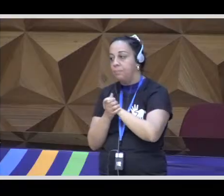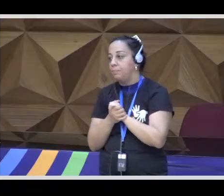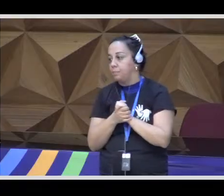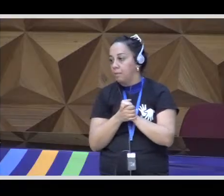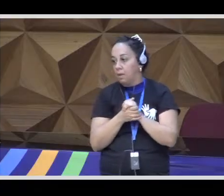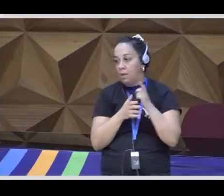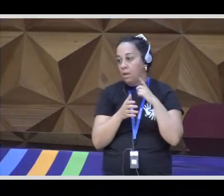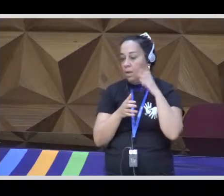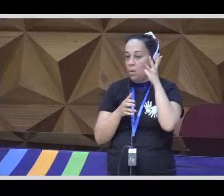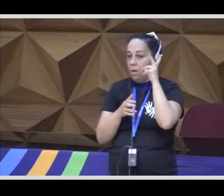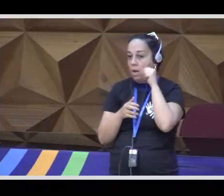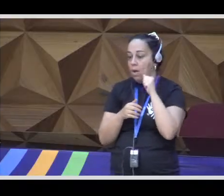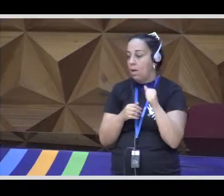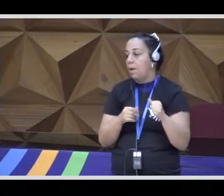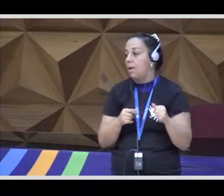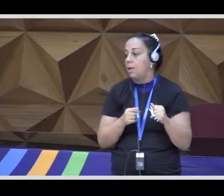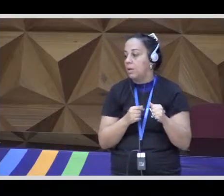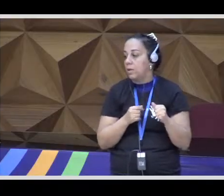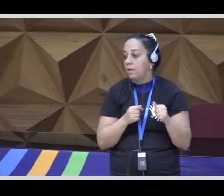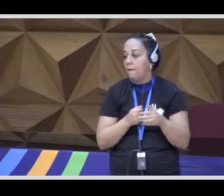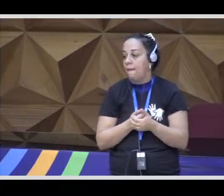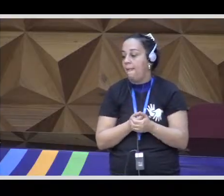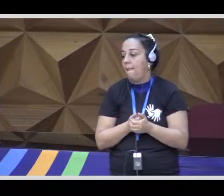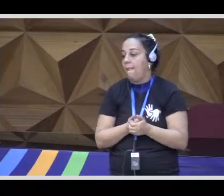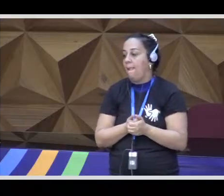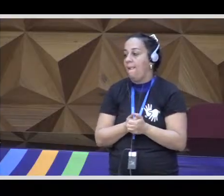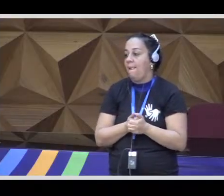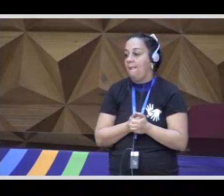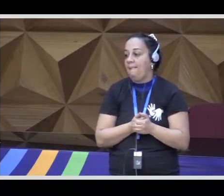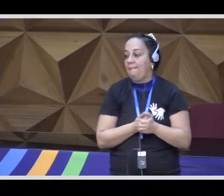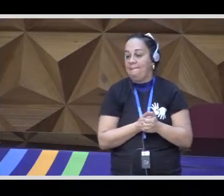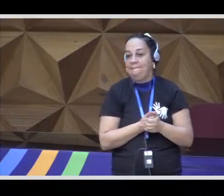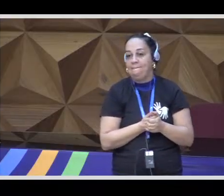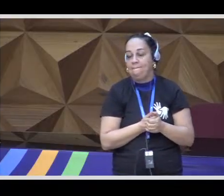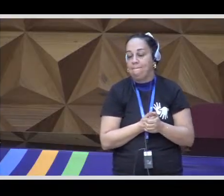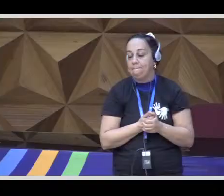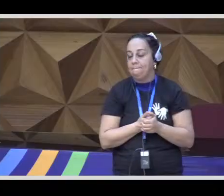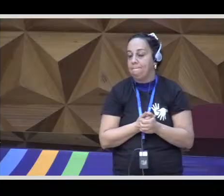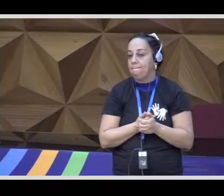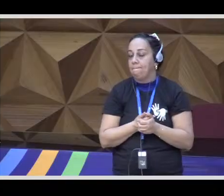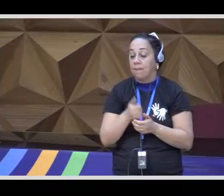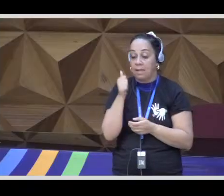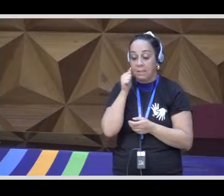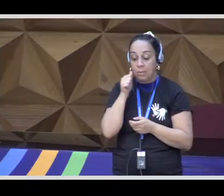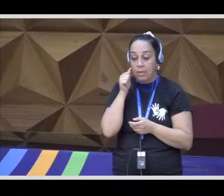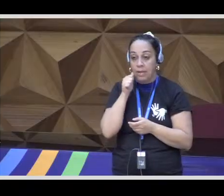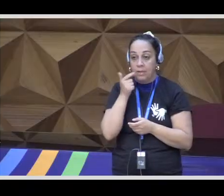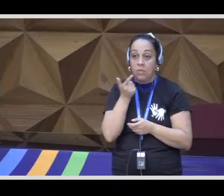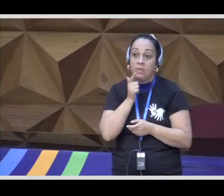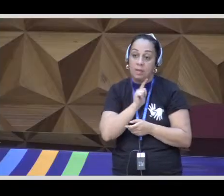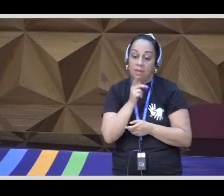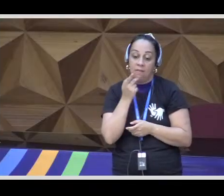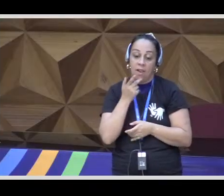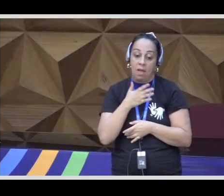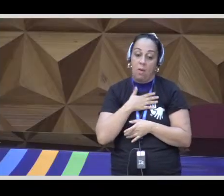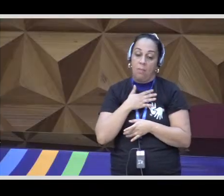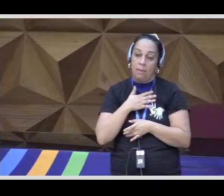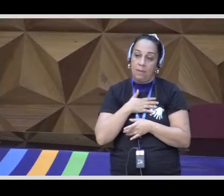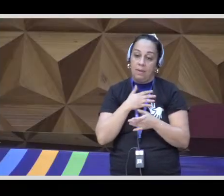kind of look at me through my big googly eyes and give me a hot cup of coffee and not really worry about it, right? It seems to work,